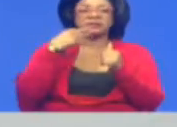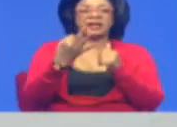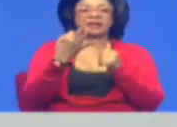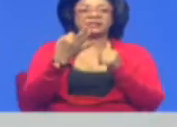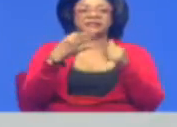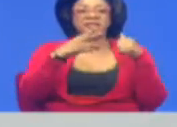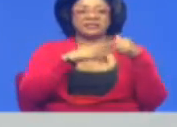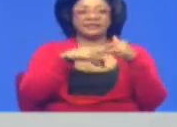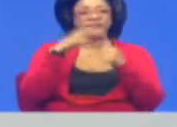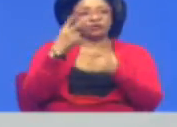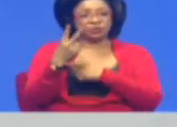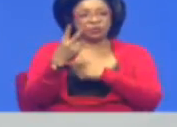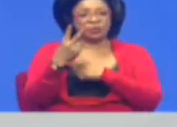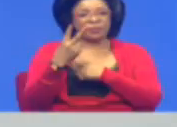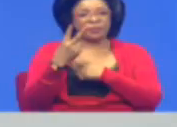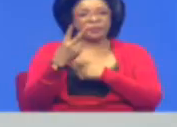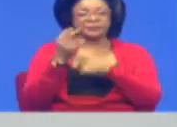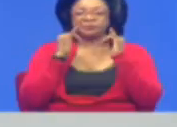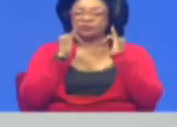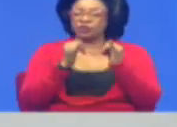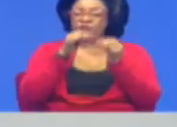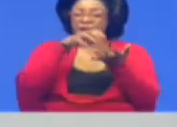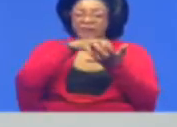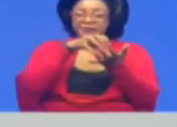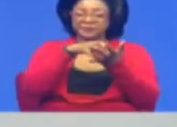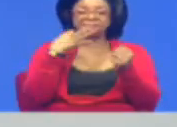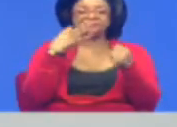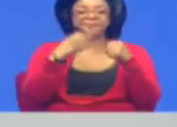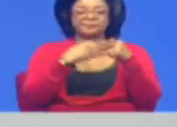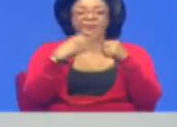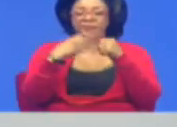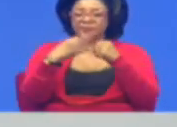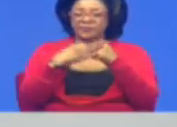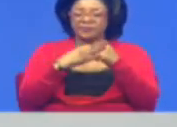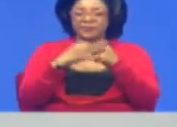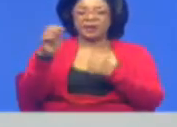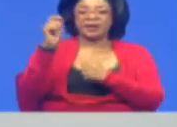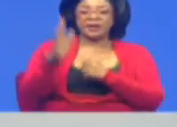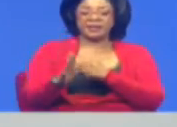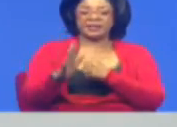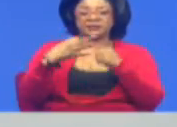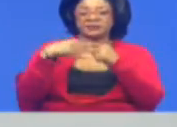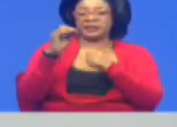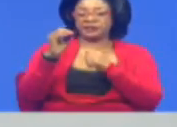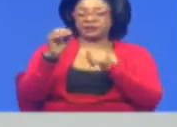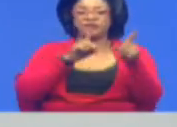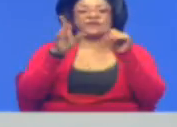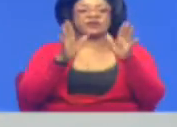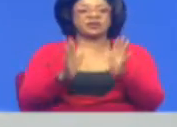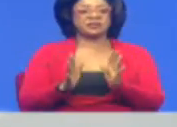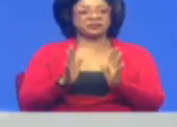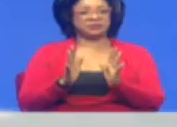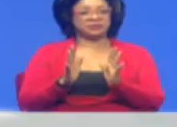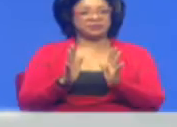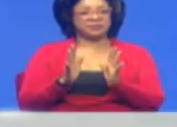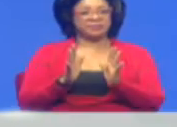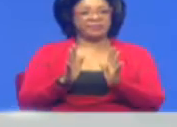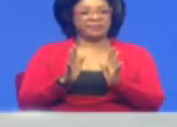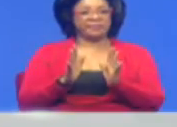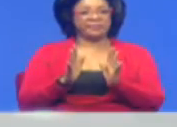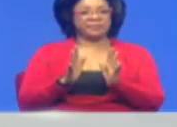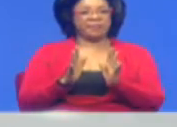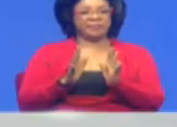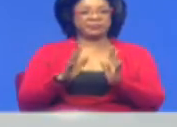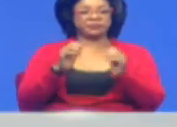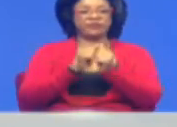77,372. Out of the new cases, 888 are Kenyans and 80 are foreigners. 14 more people have succumbed